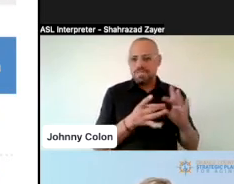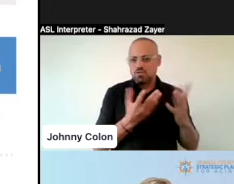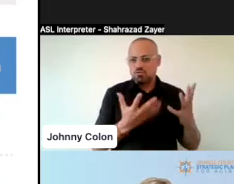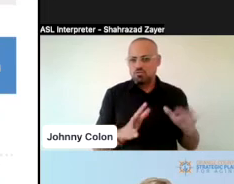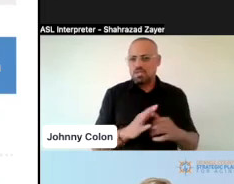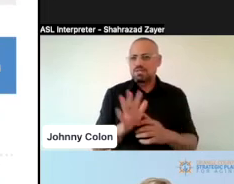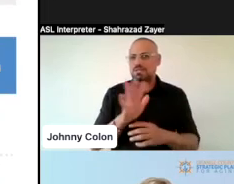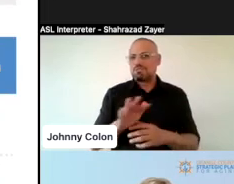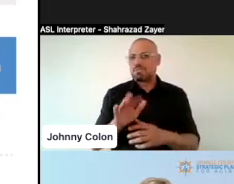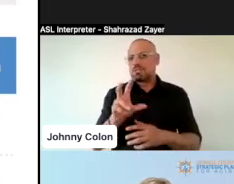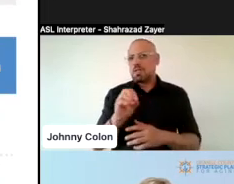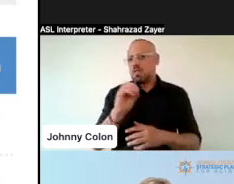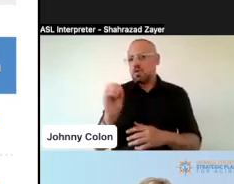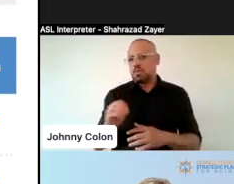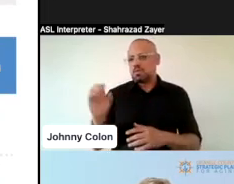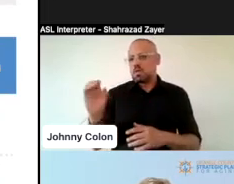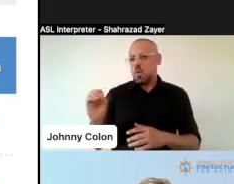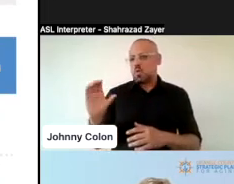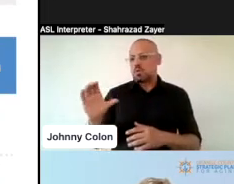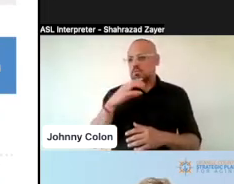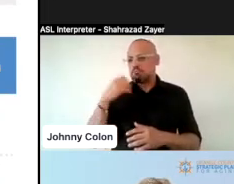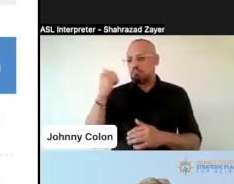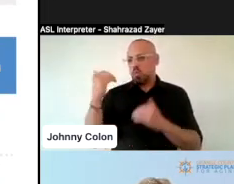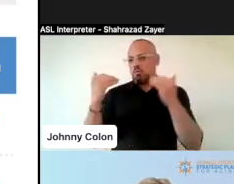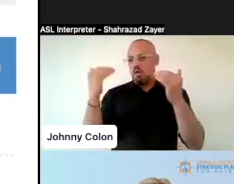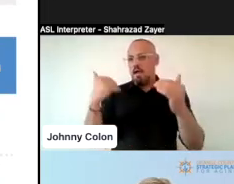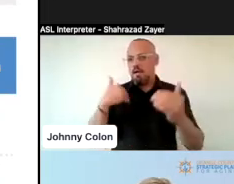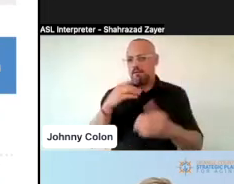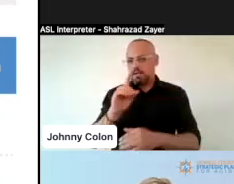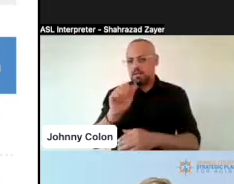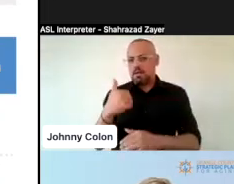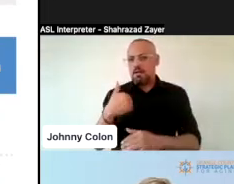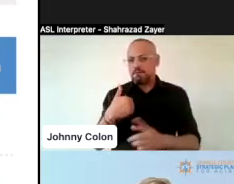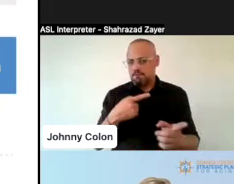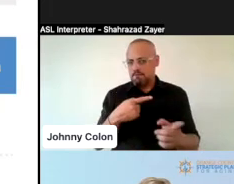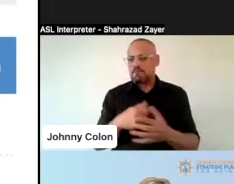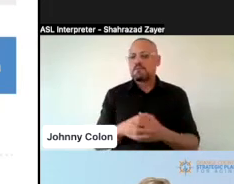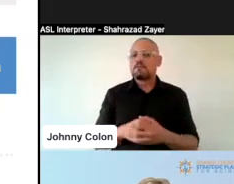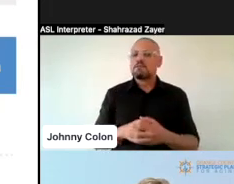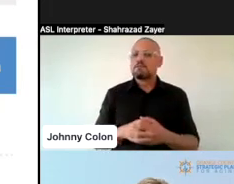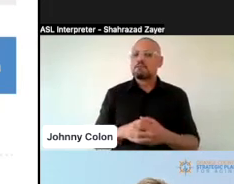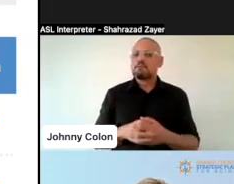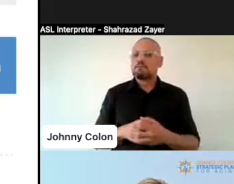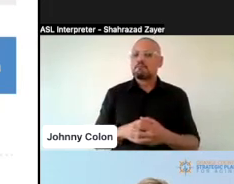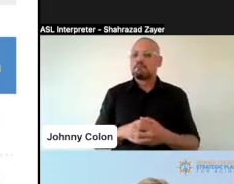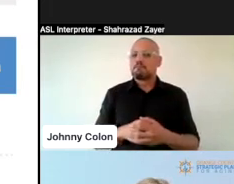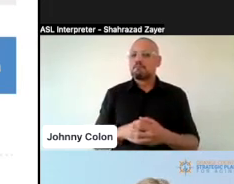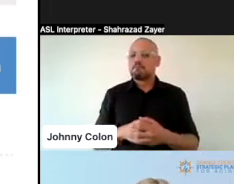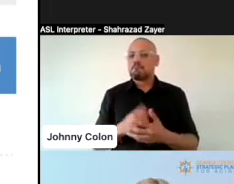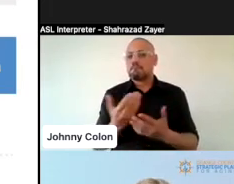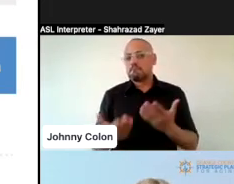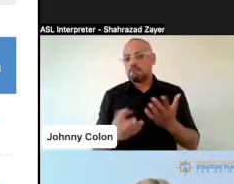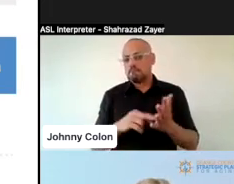about 30% of OC older adults have a disability, which may be characterized as